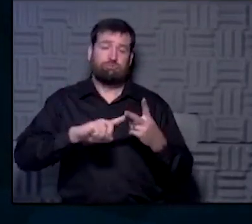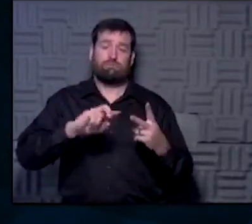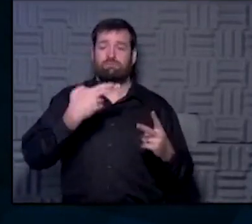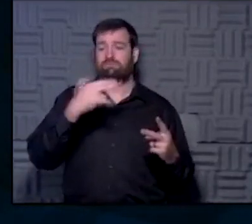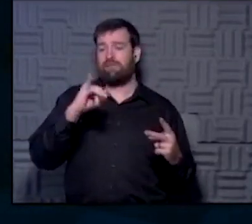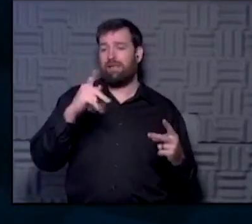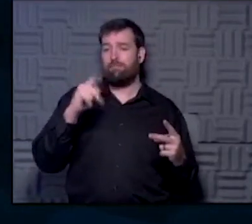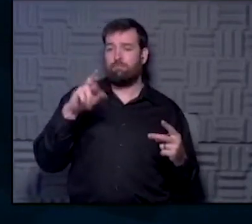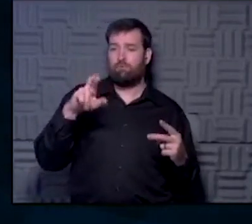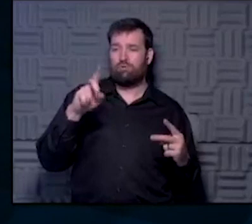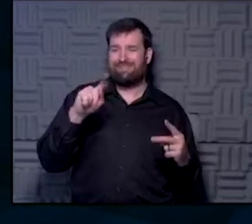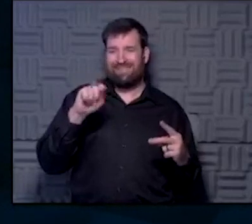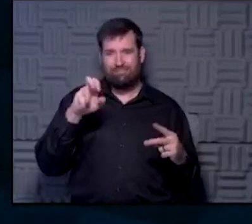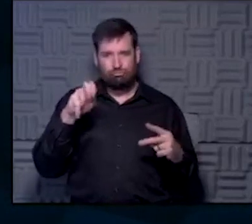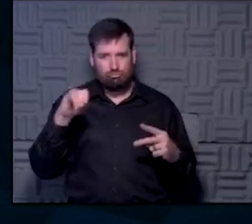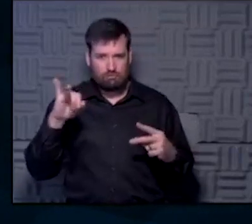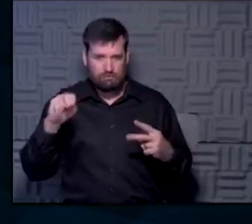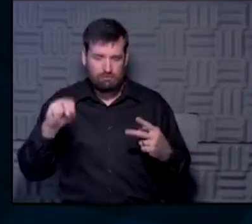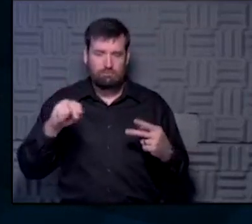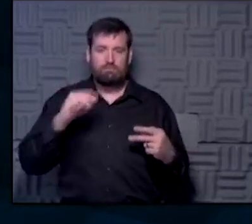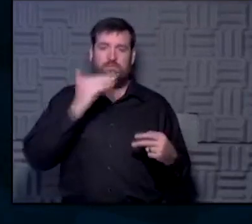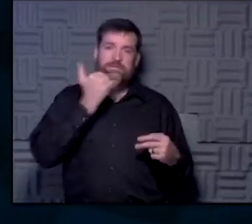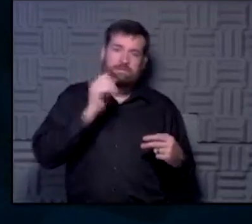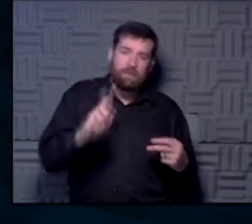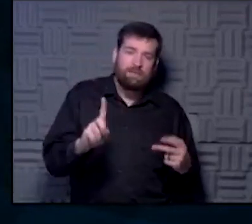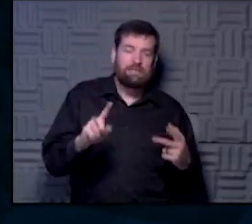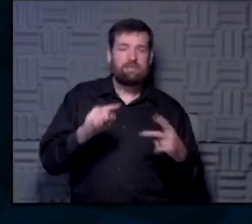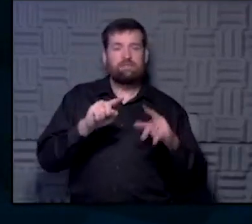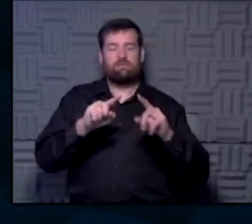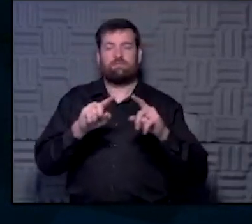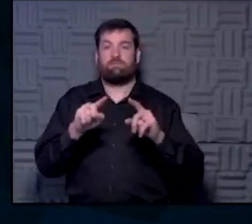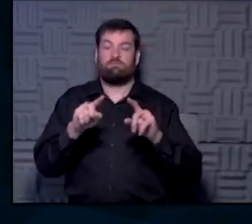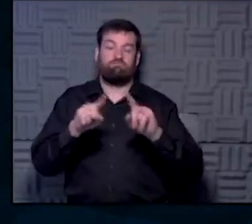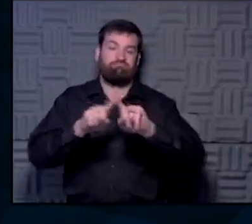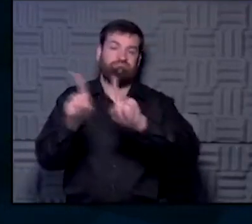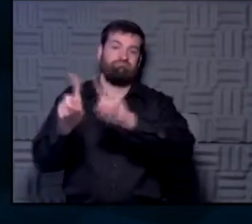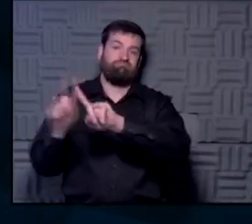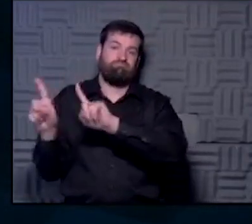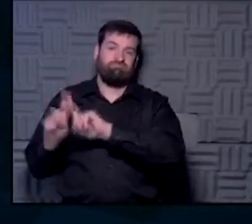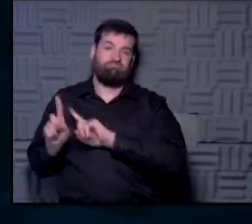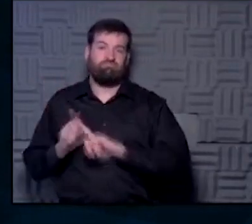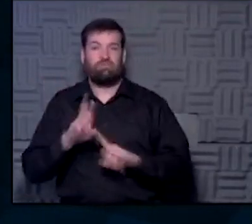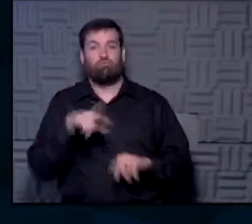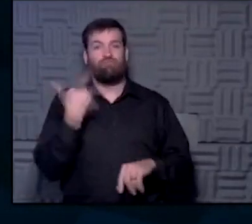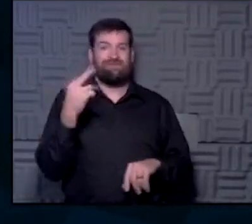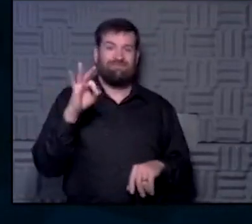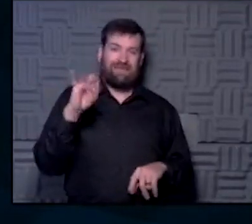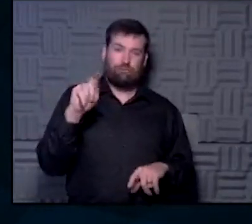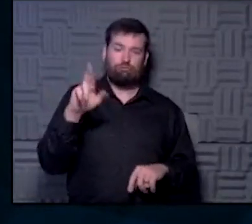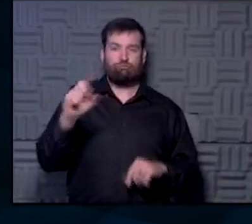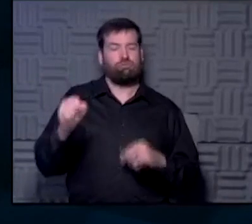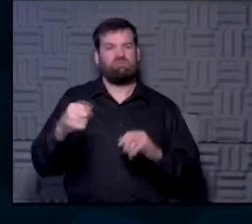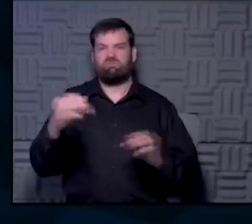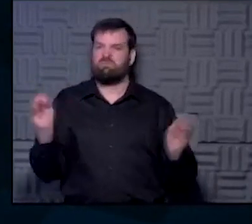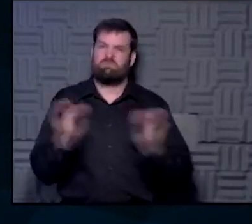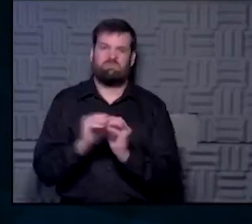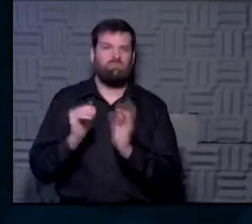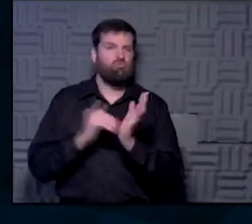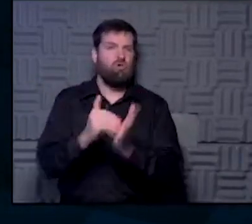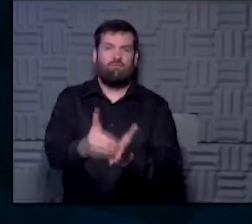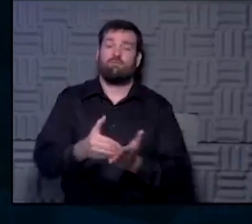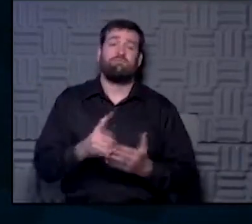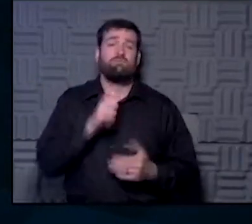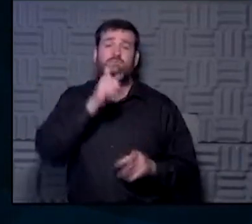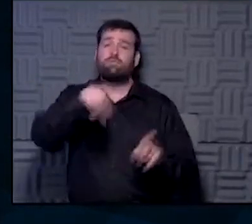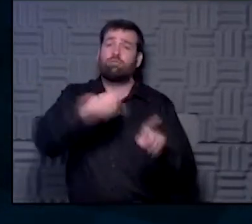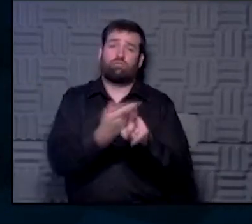and diabetes, and all across kind of those comorbidities that we're always talking about as being risk factors. We have higher rates of those in Wyandotte. And not